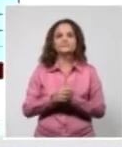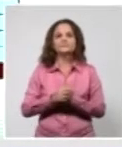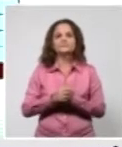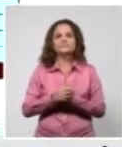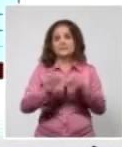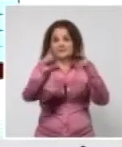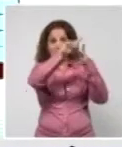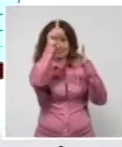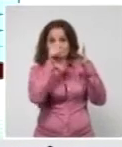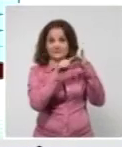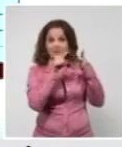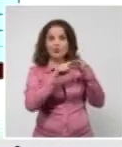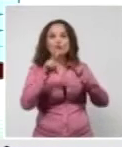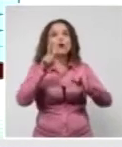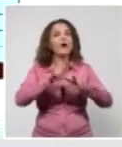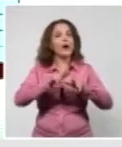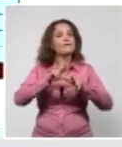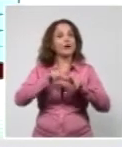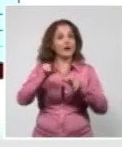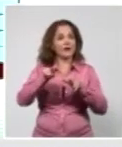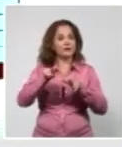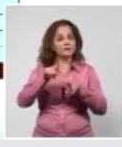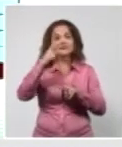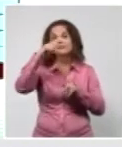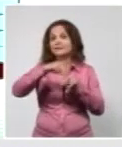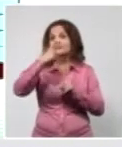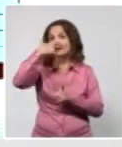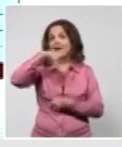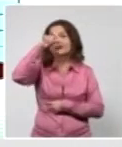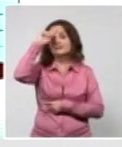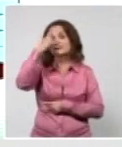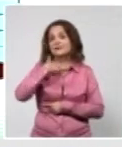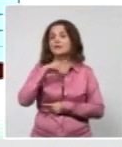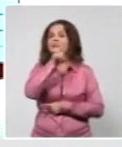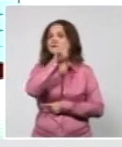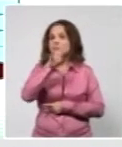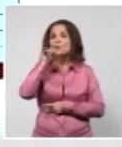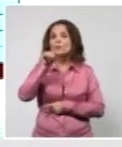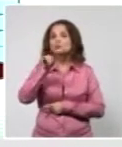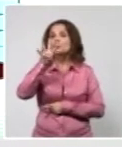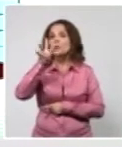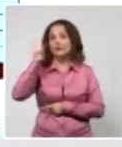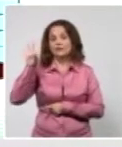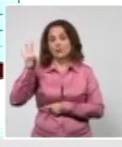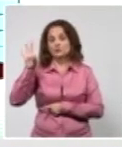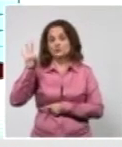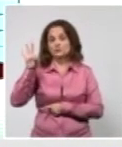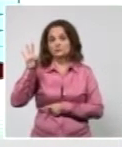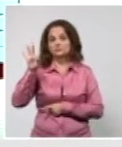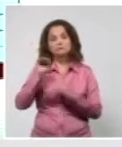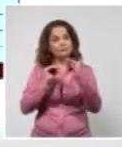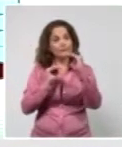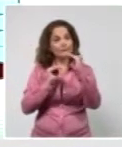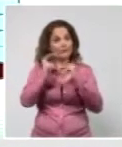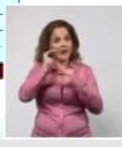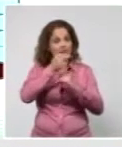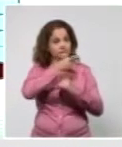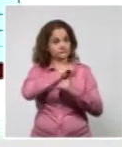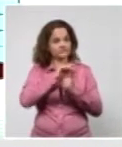increases to 7.94. Artemisa with 3.18, Camagüey